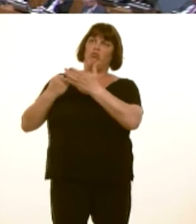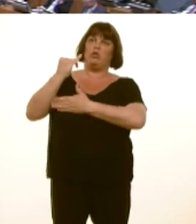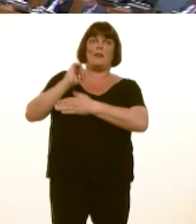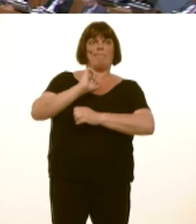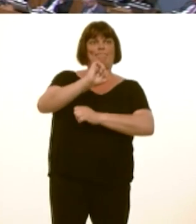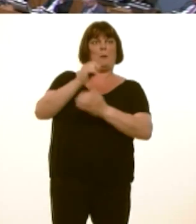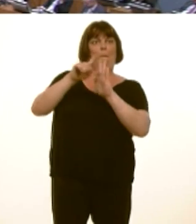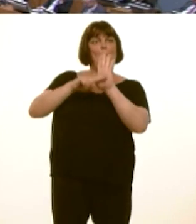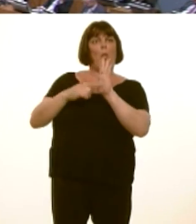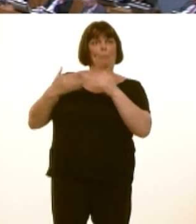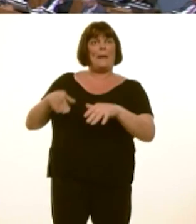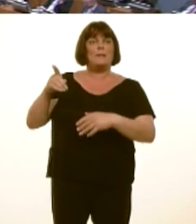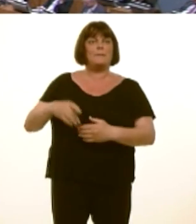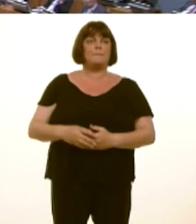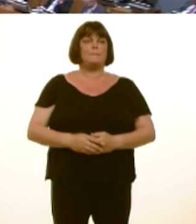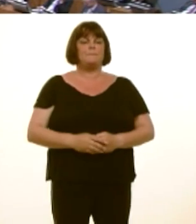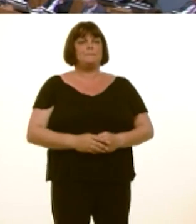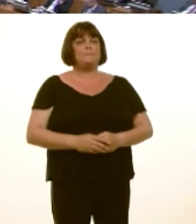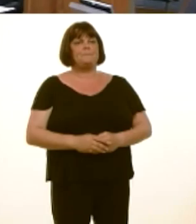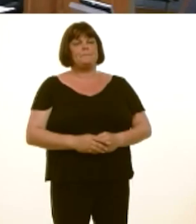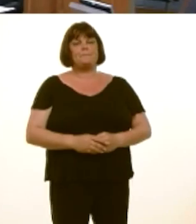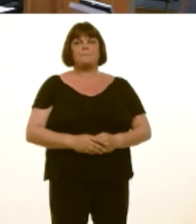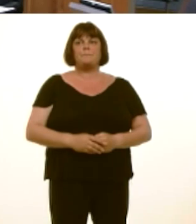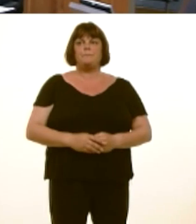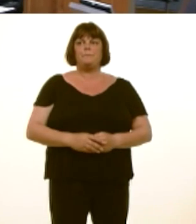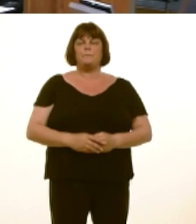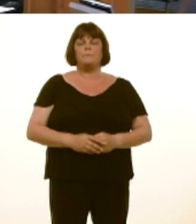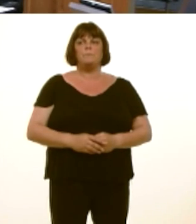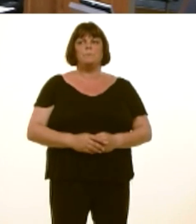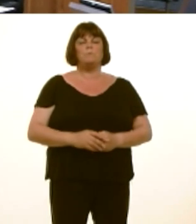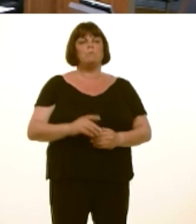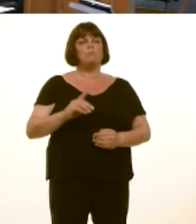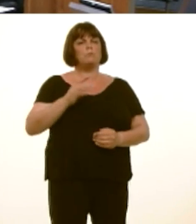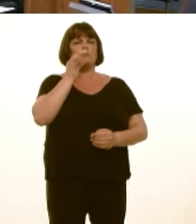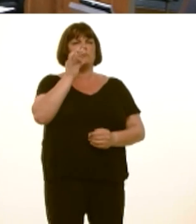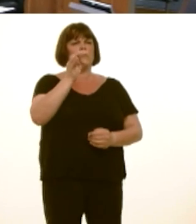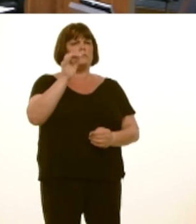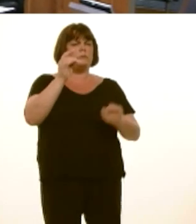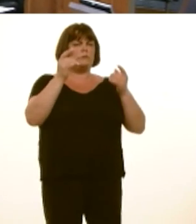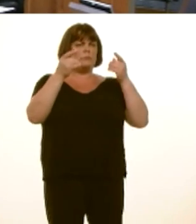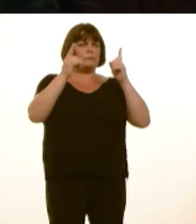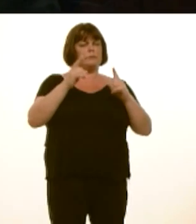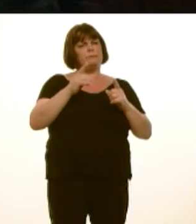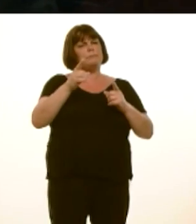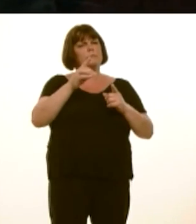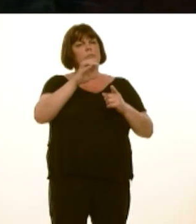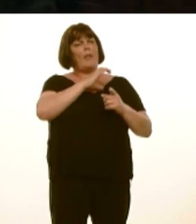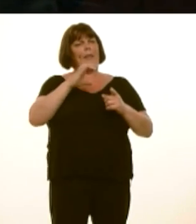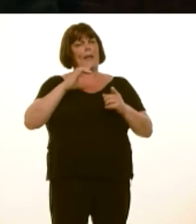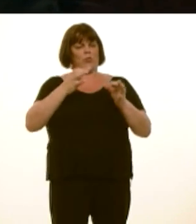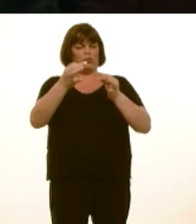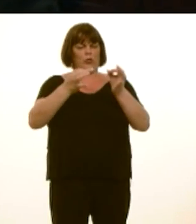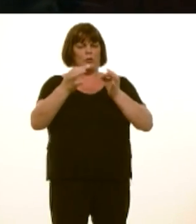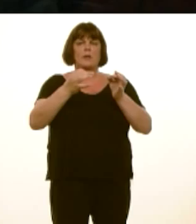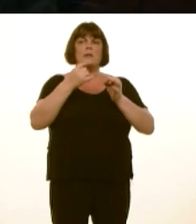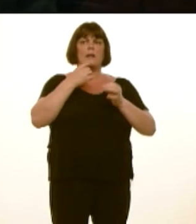Altaf Hussein. Thank you, Presiding Officer. First Minister, your government's cancer strategy states that the Welsh